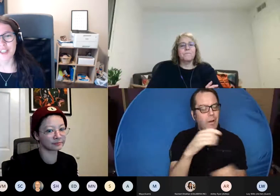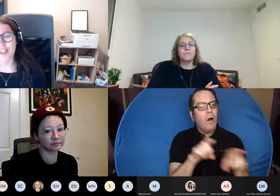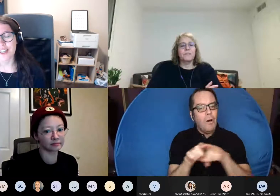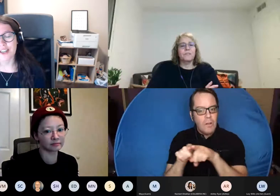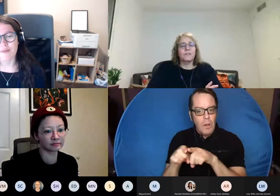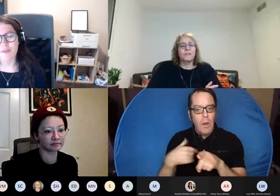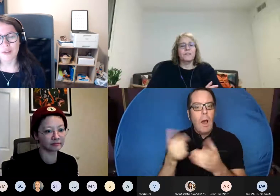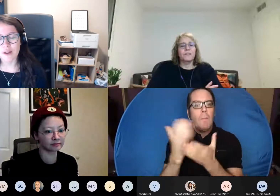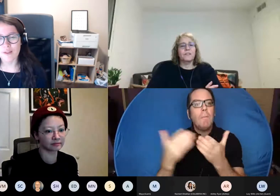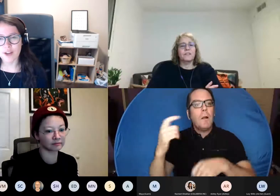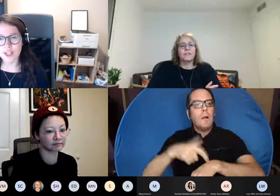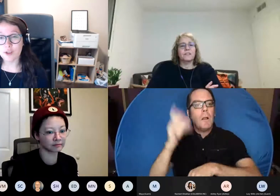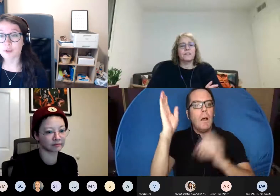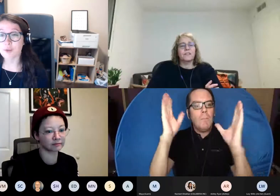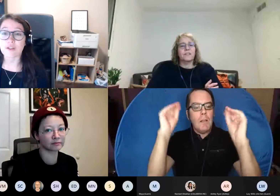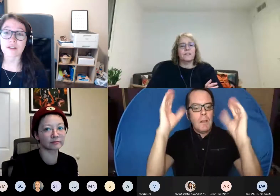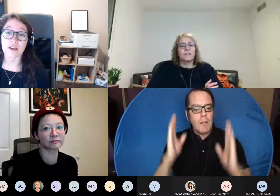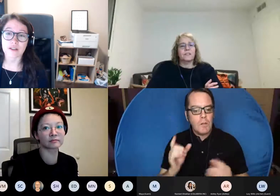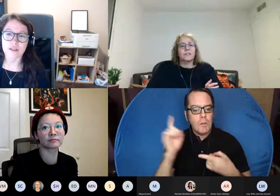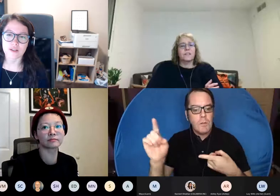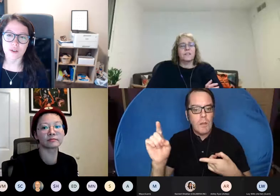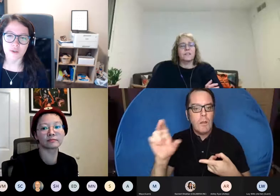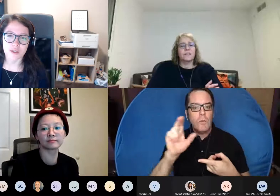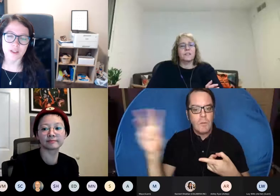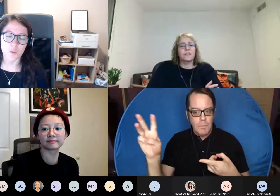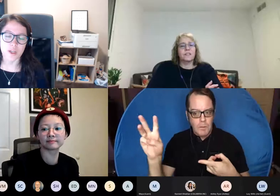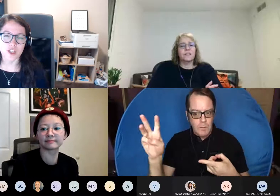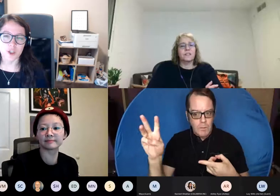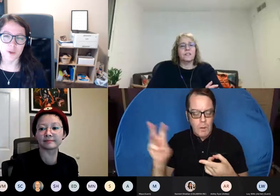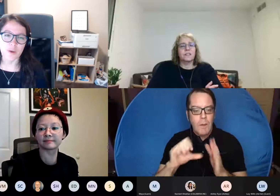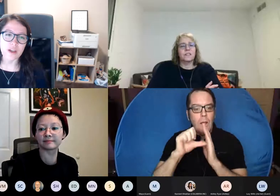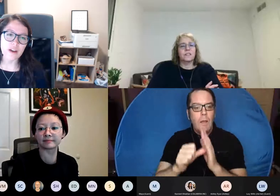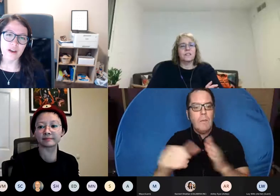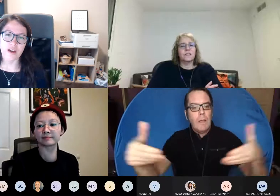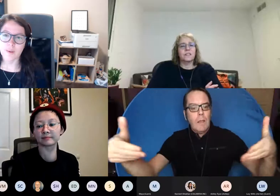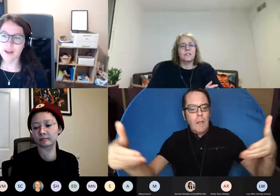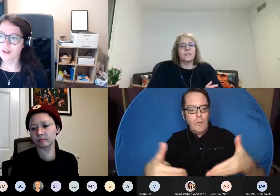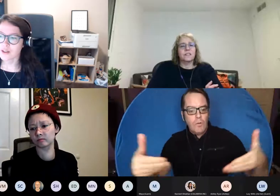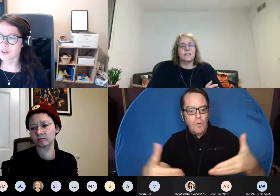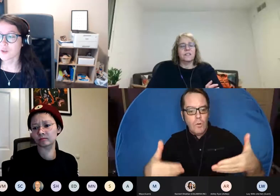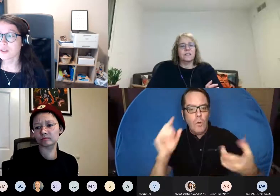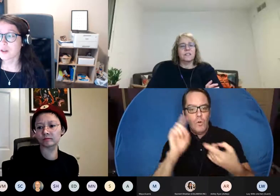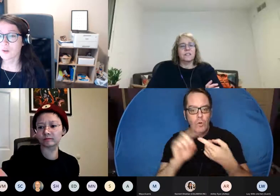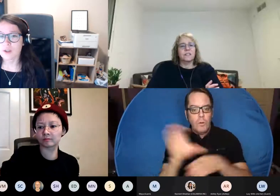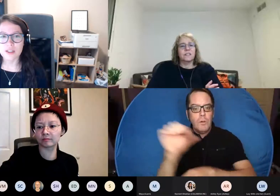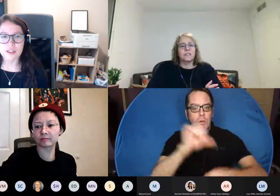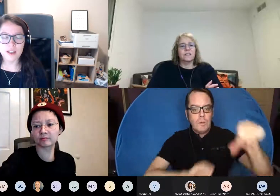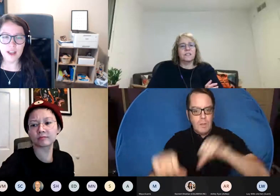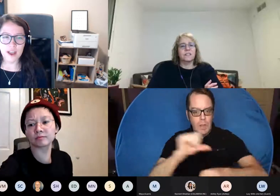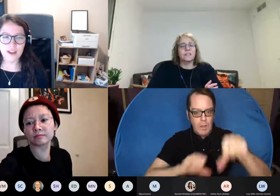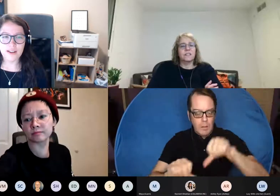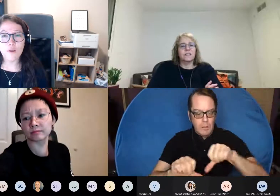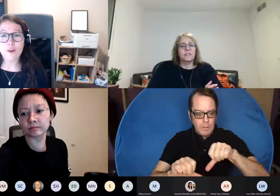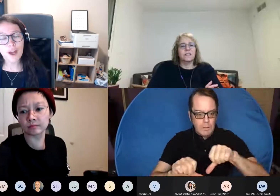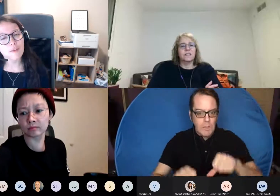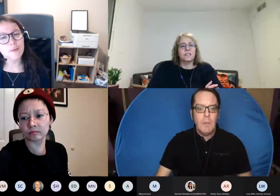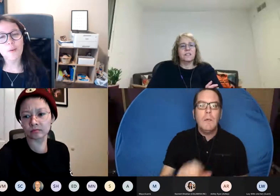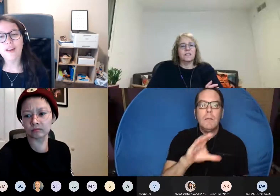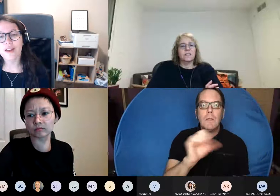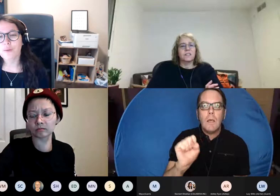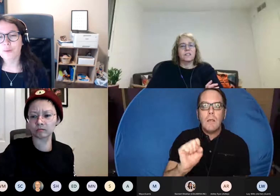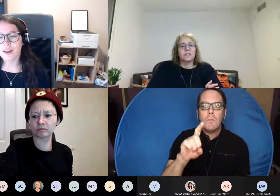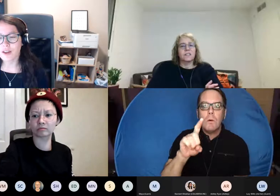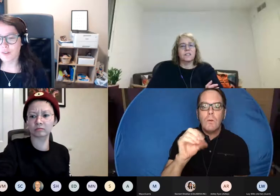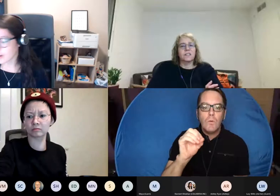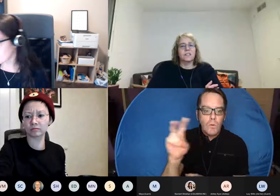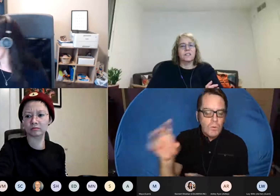University of Washington, focused on their intro computer science, so CS1 and 2, and associated courses. And I do not have a big